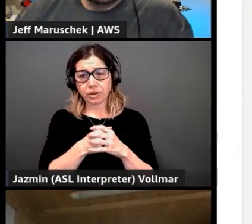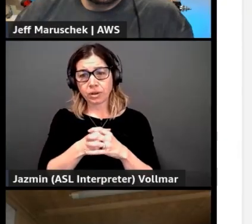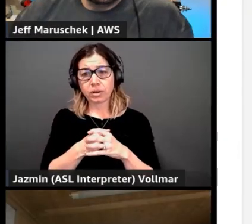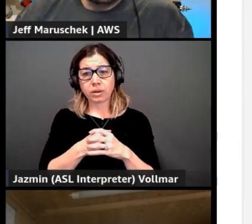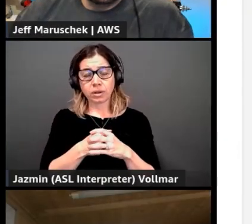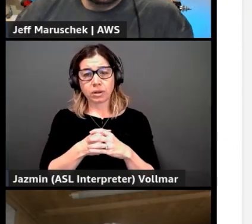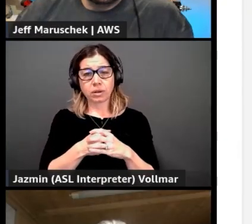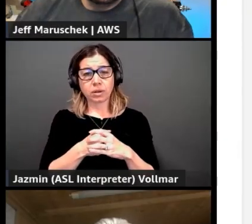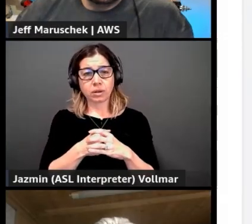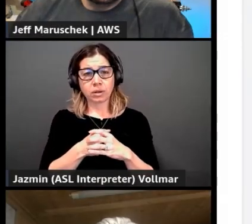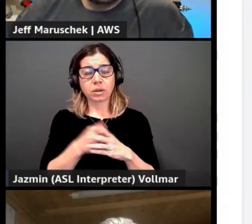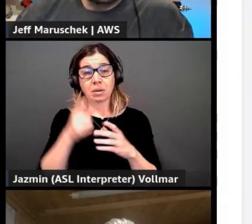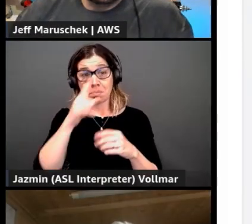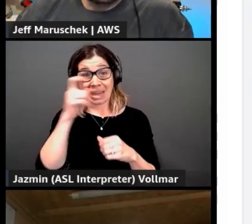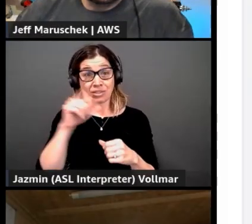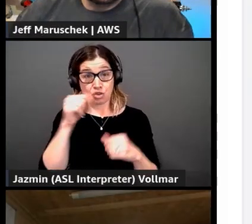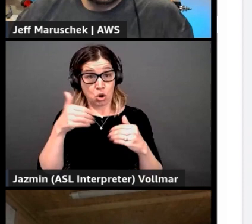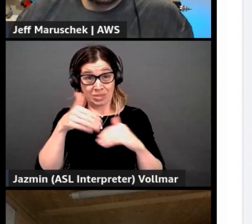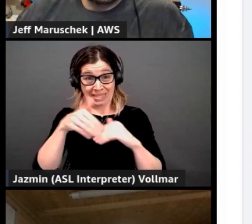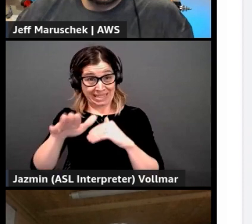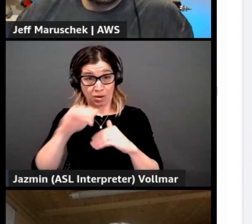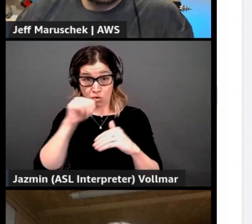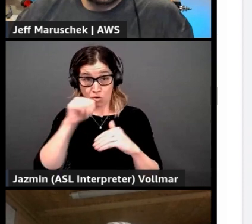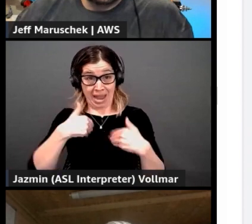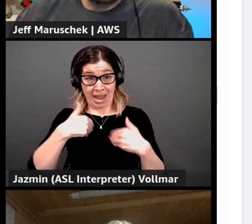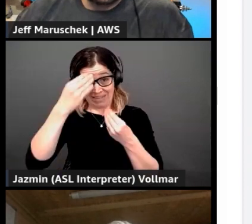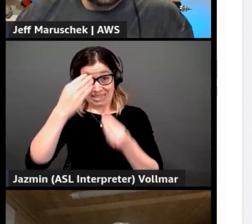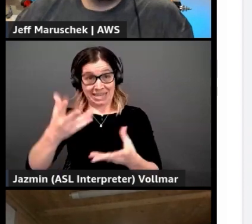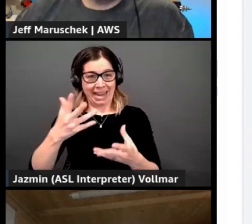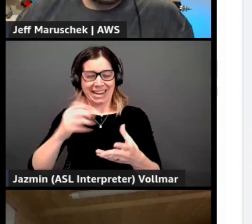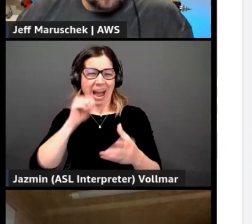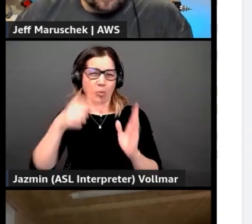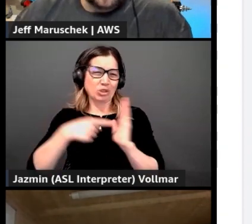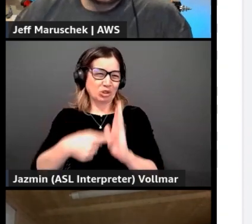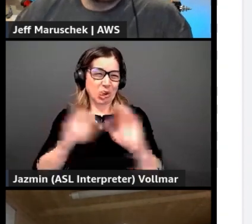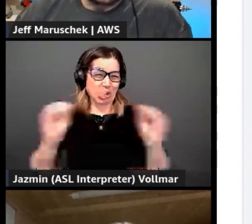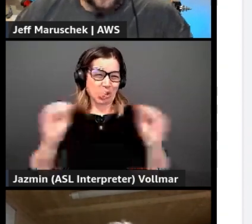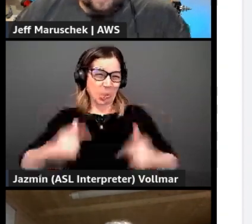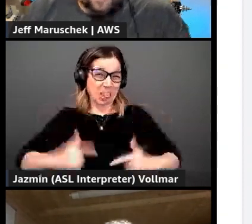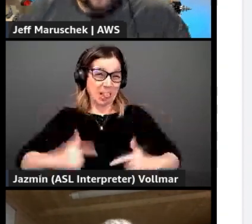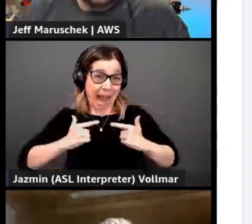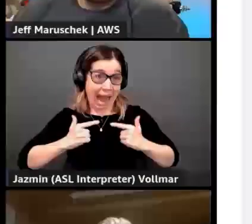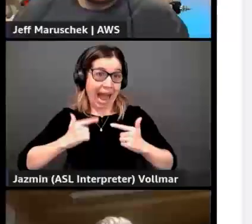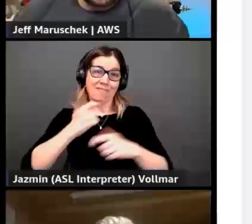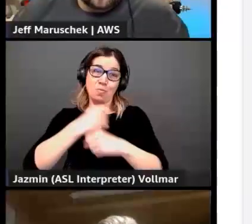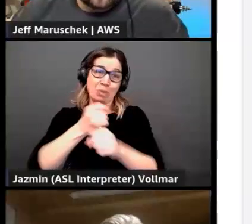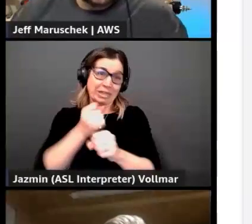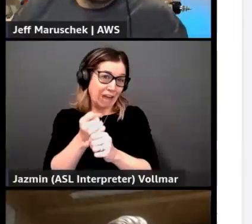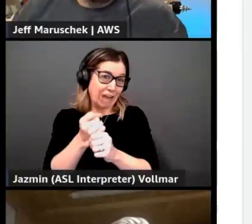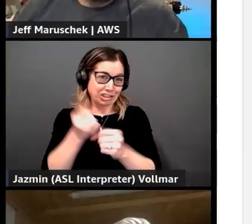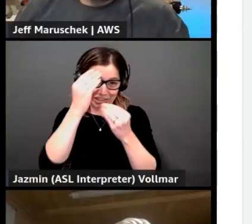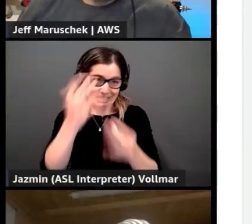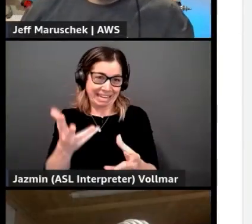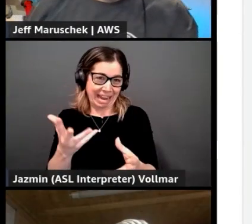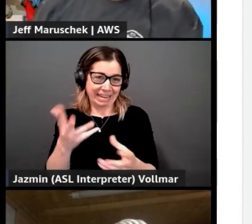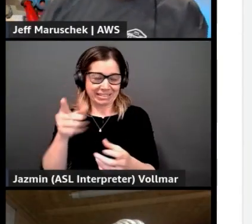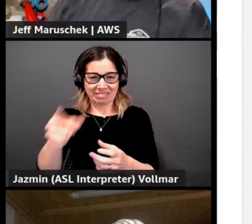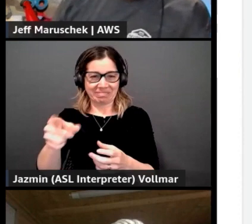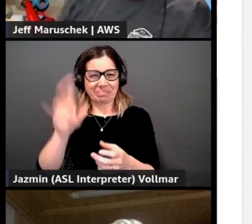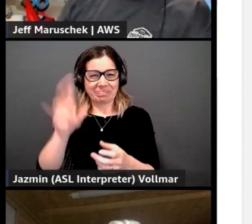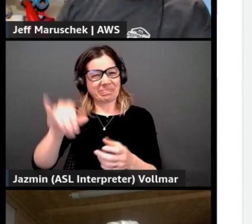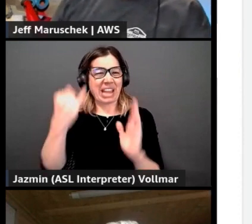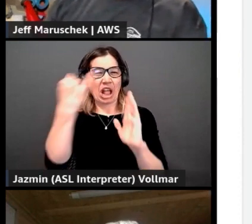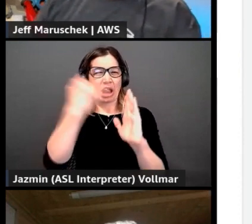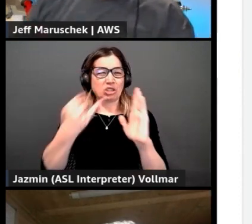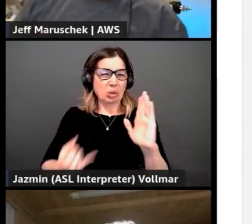because I've just sent, I don't have data, and obviously I wouldn't show any live production data. So this is just an illustration, like a mock-up of what it looks like. So